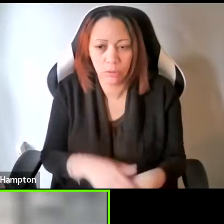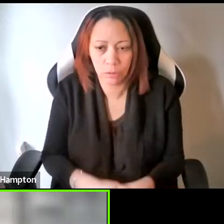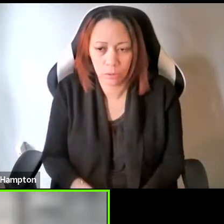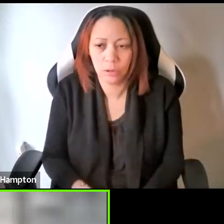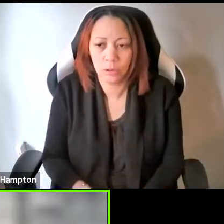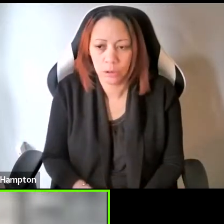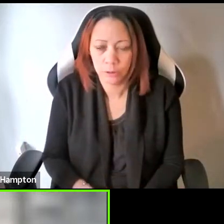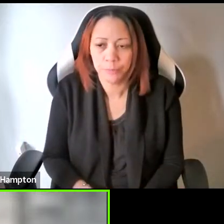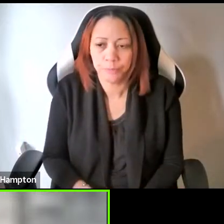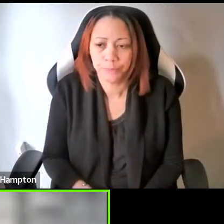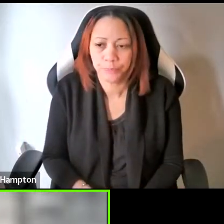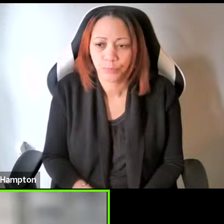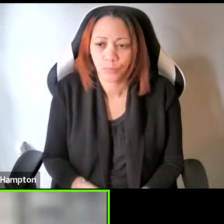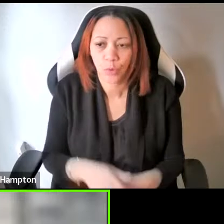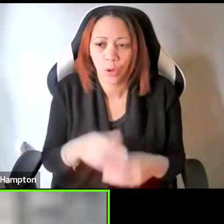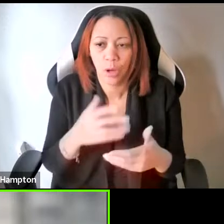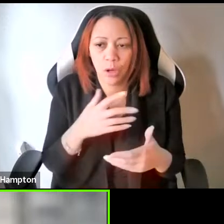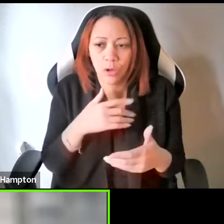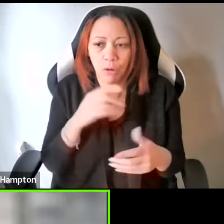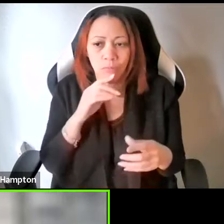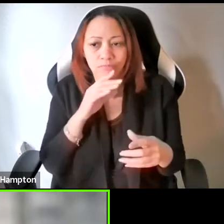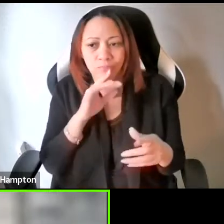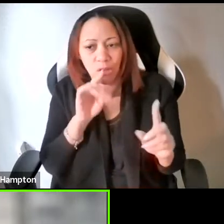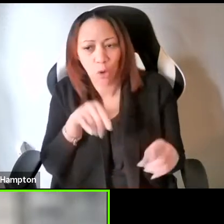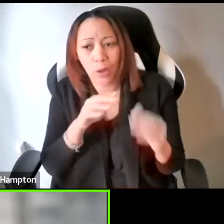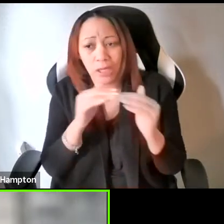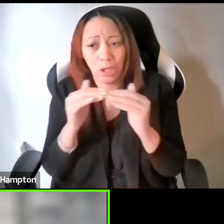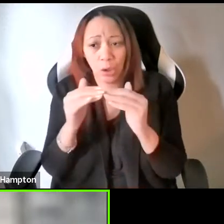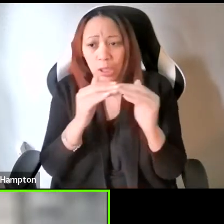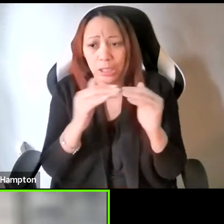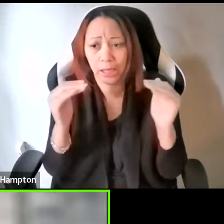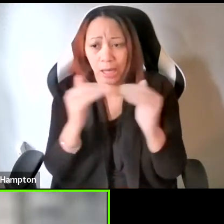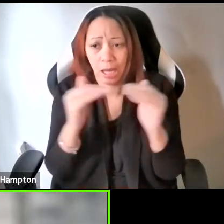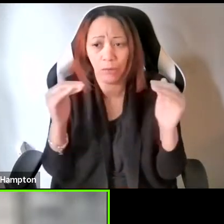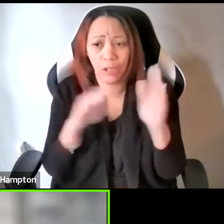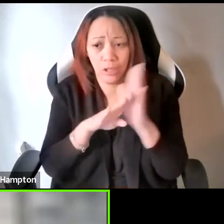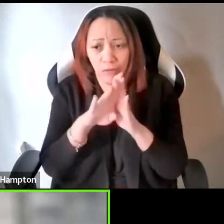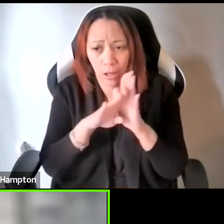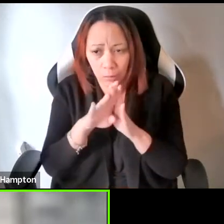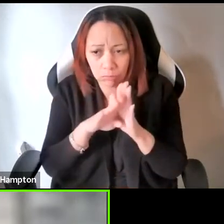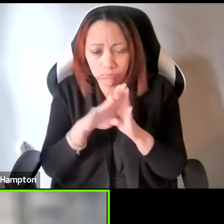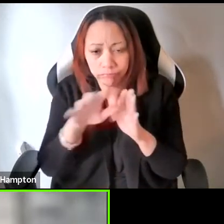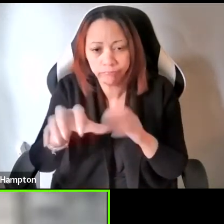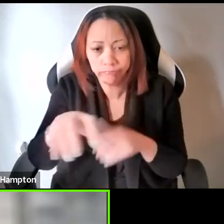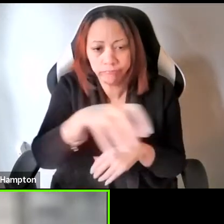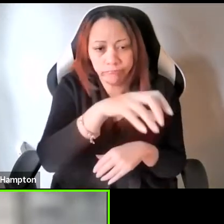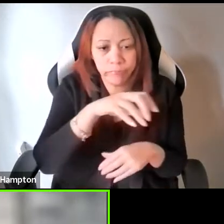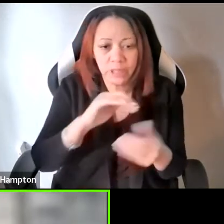references to our goals to sort of equally and equitably develop across the city.